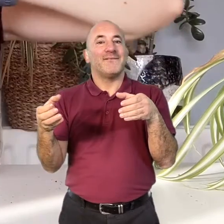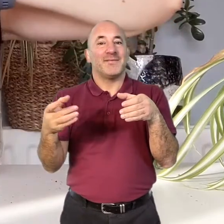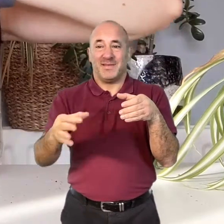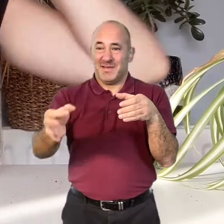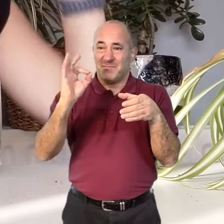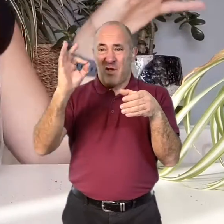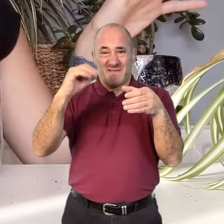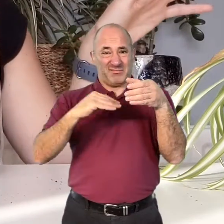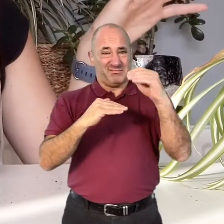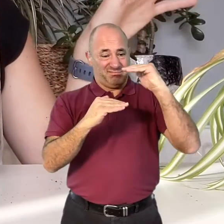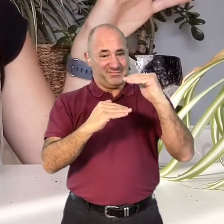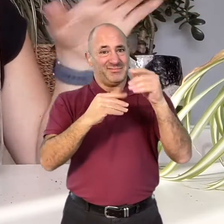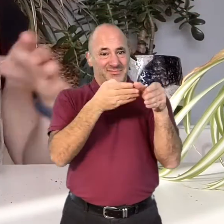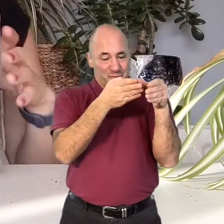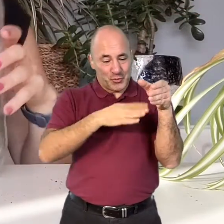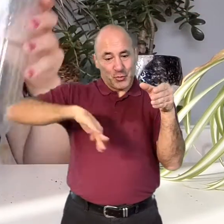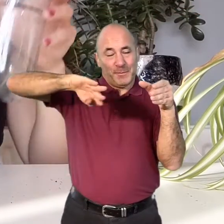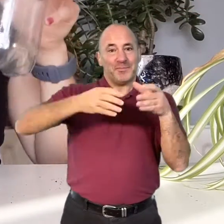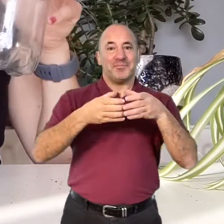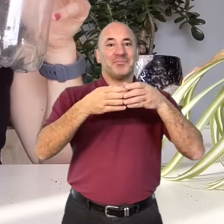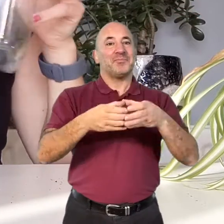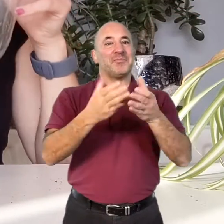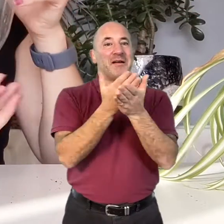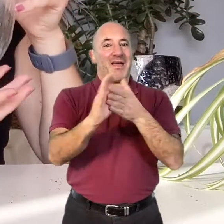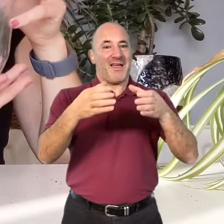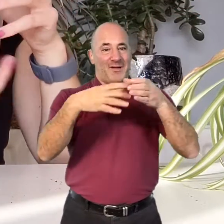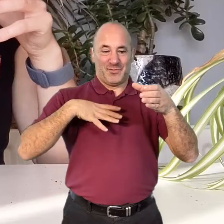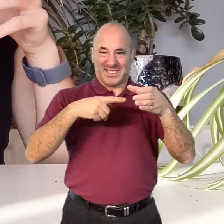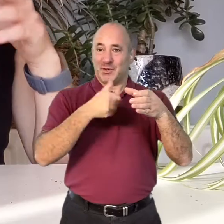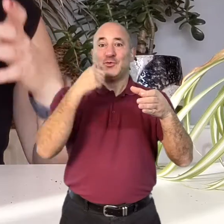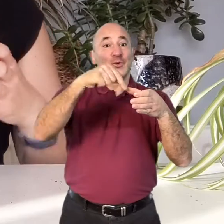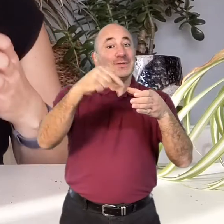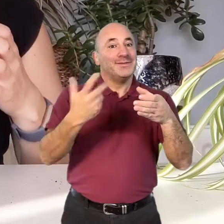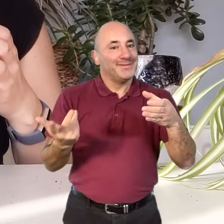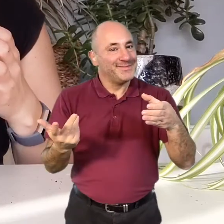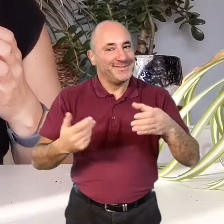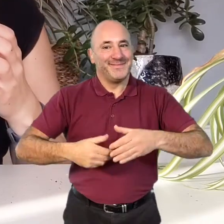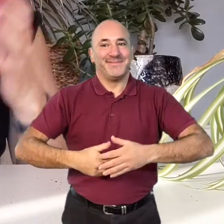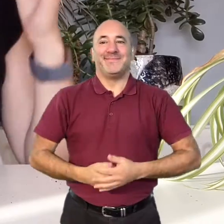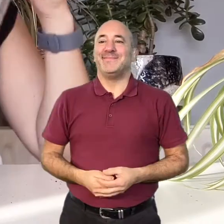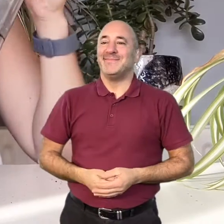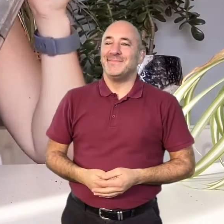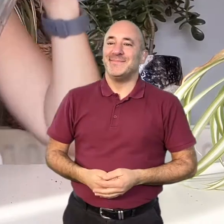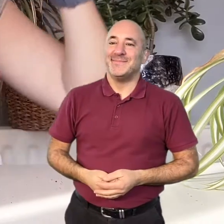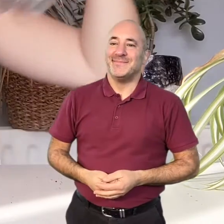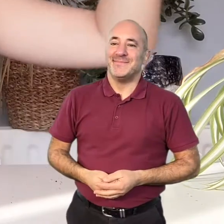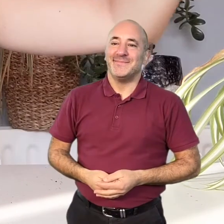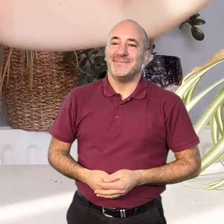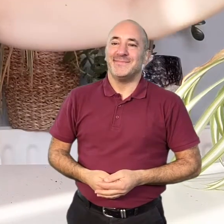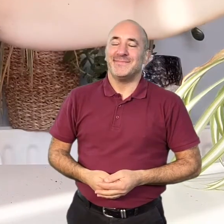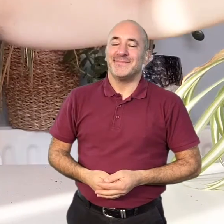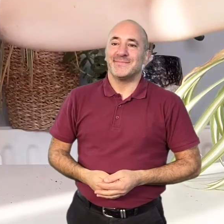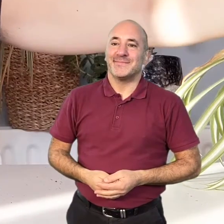can remove the top of the bottle, and that would leave you with a clear plastic container at the bottom that you could